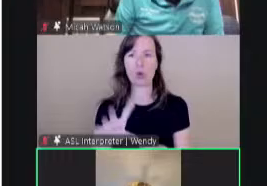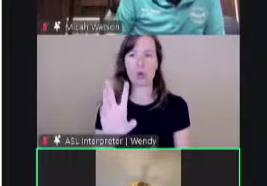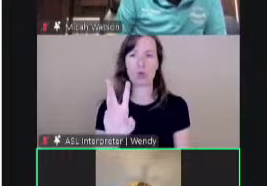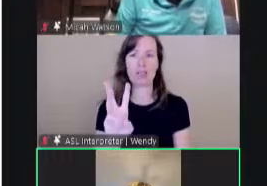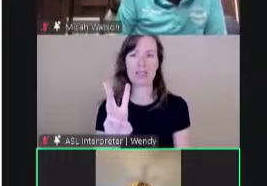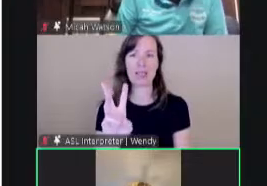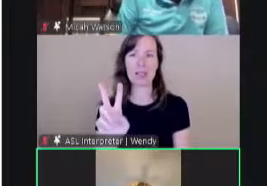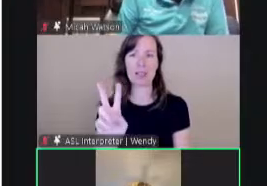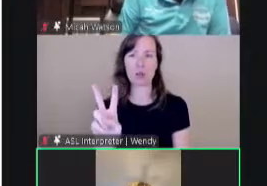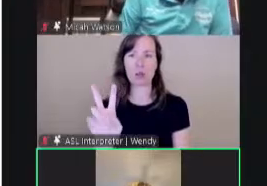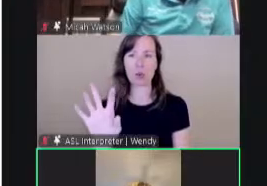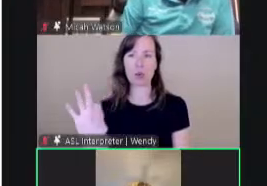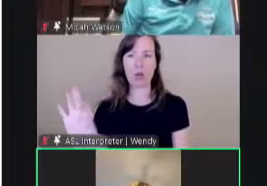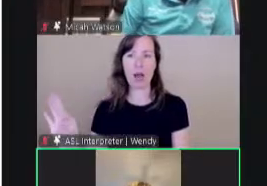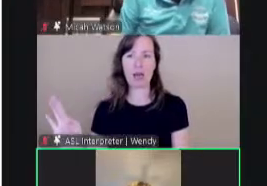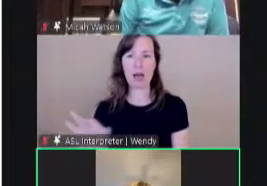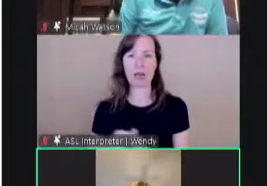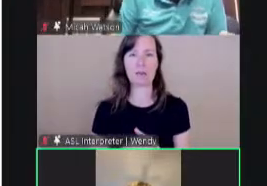6,299. So